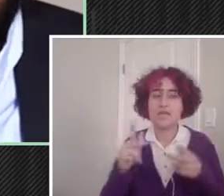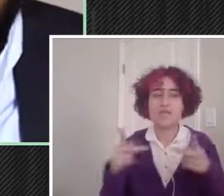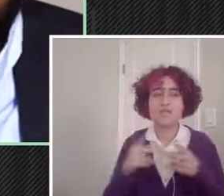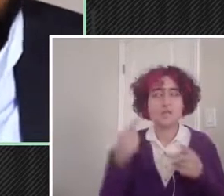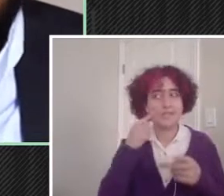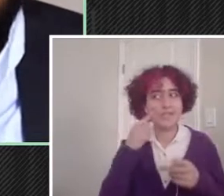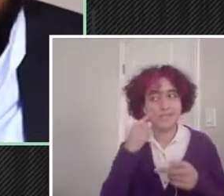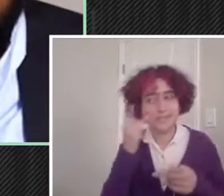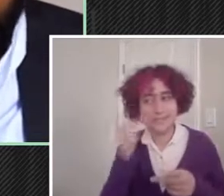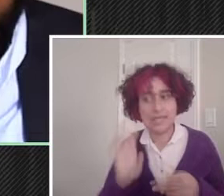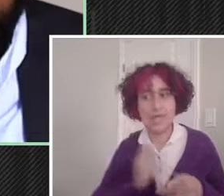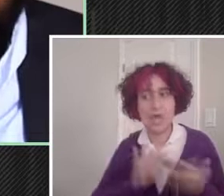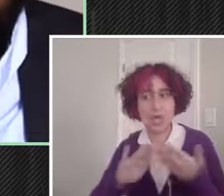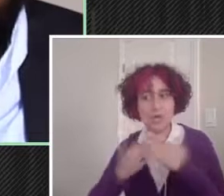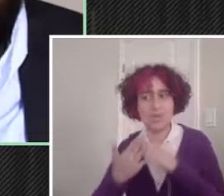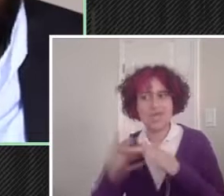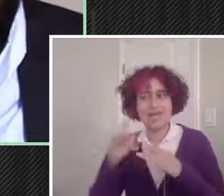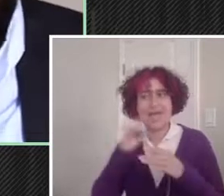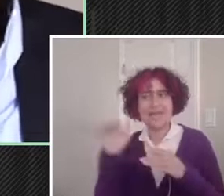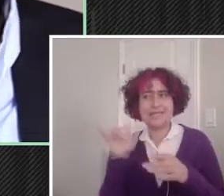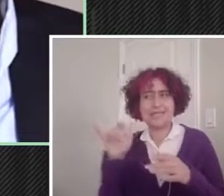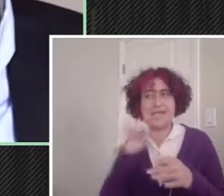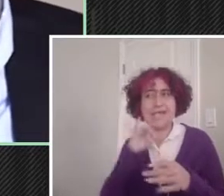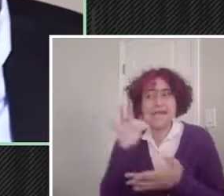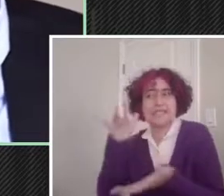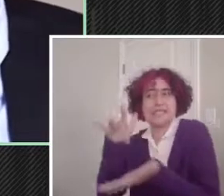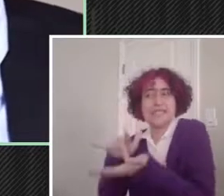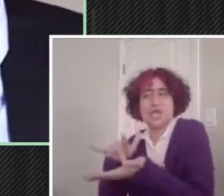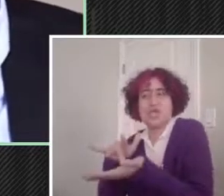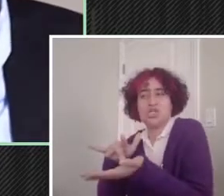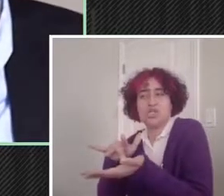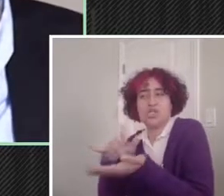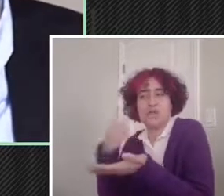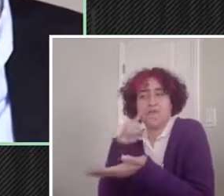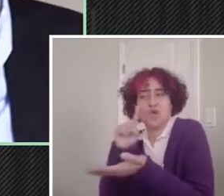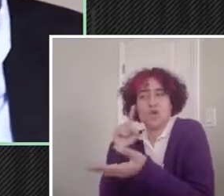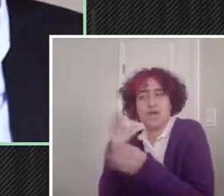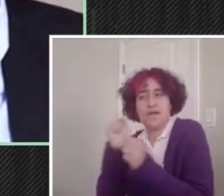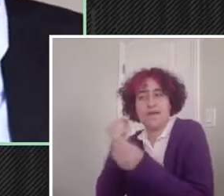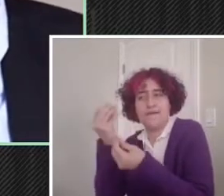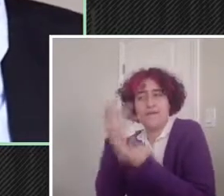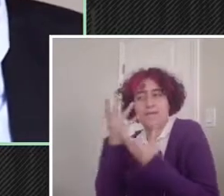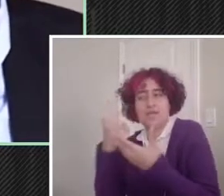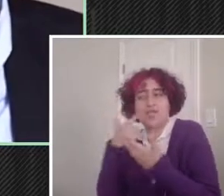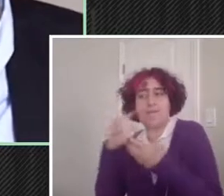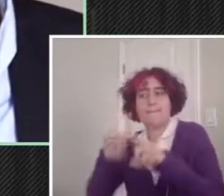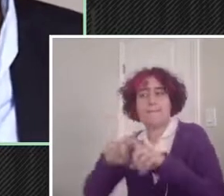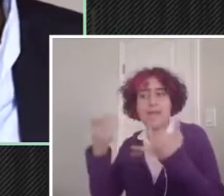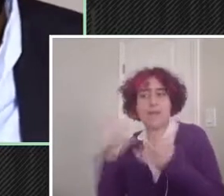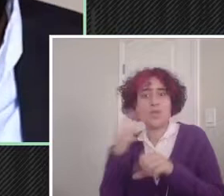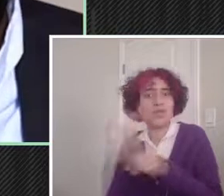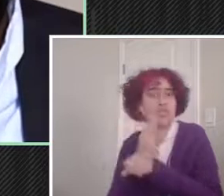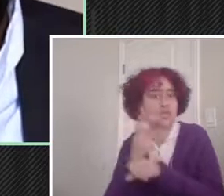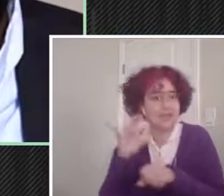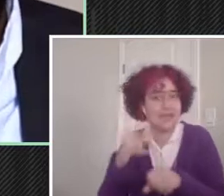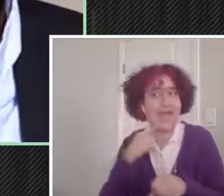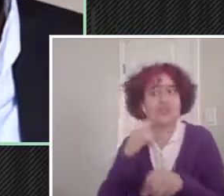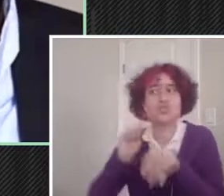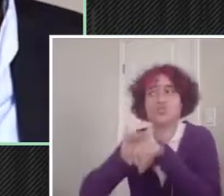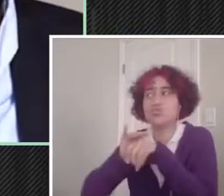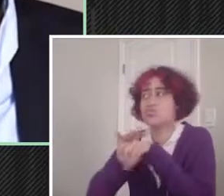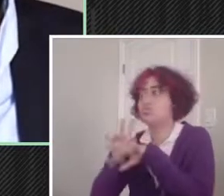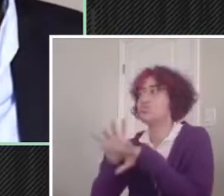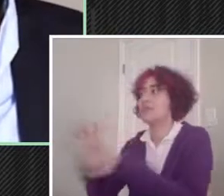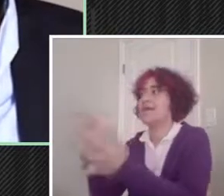to include the community and directly impact the people and people who are most impacted by the policies that are being